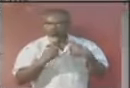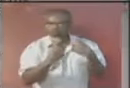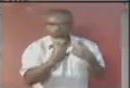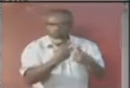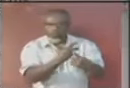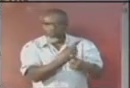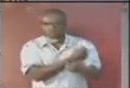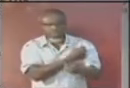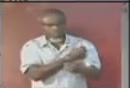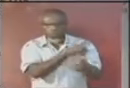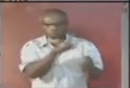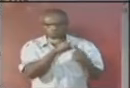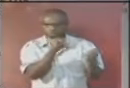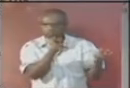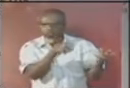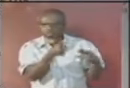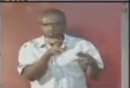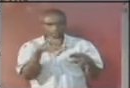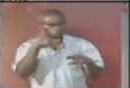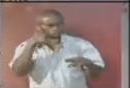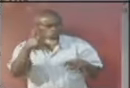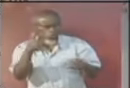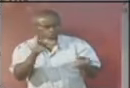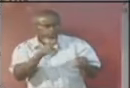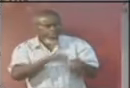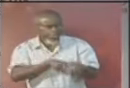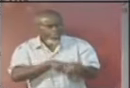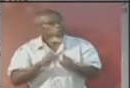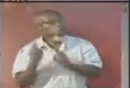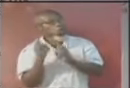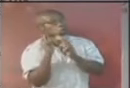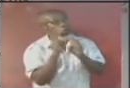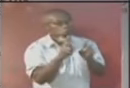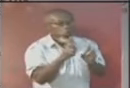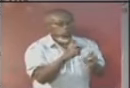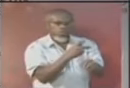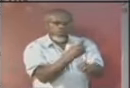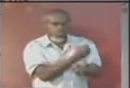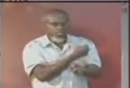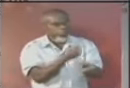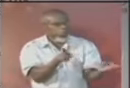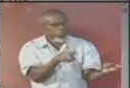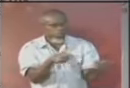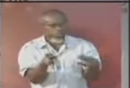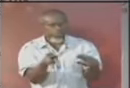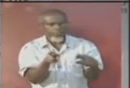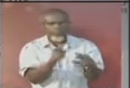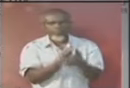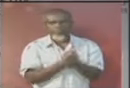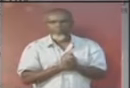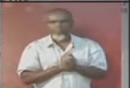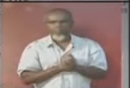Thank you very much, CMO. TV6, we are ready for your follow-up question.